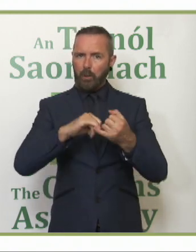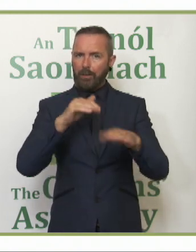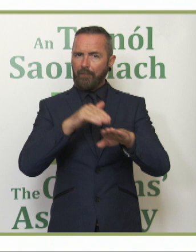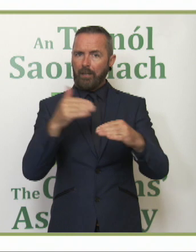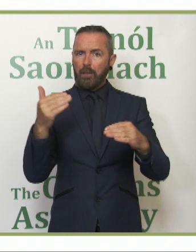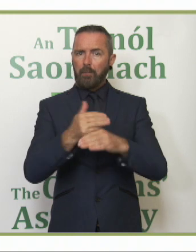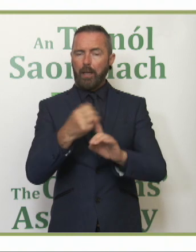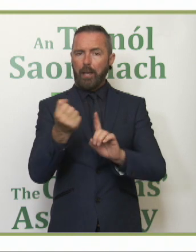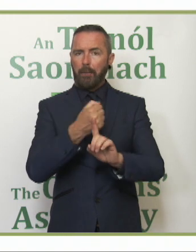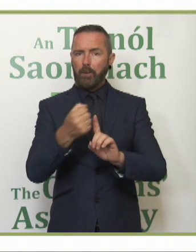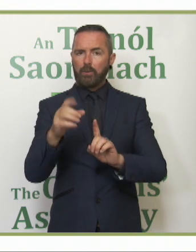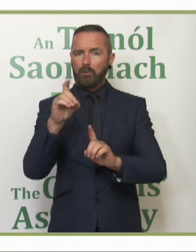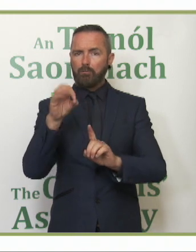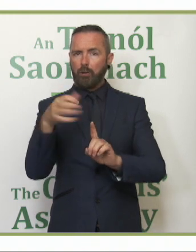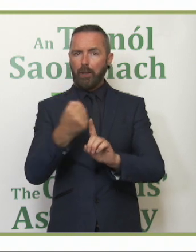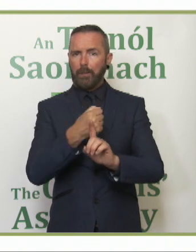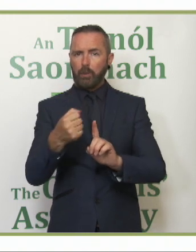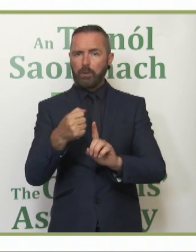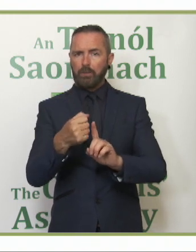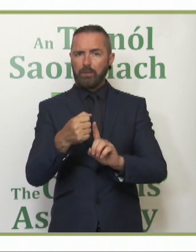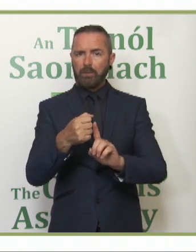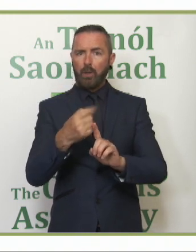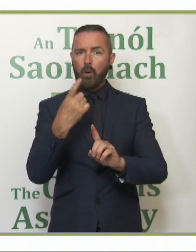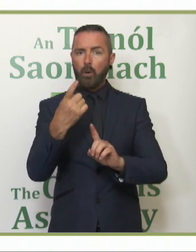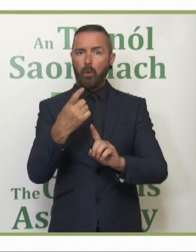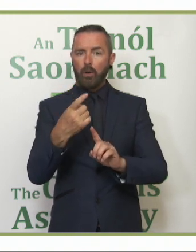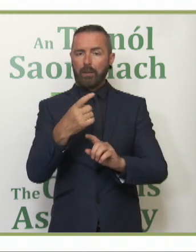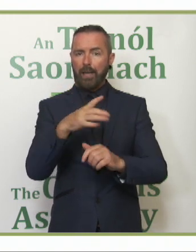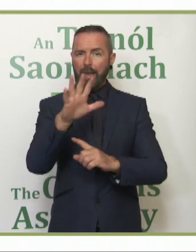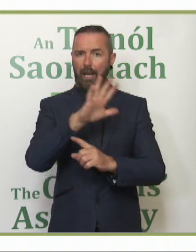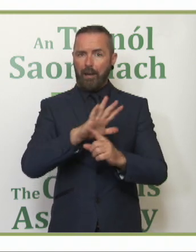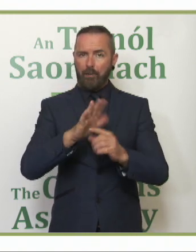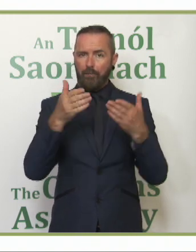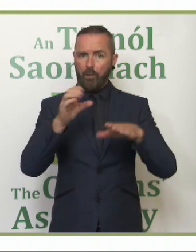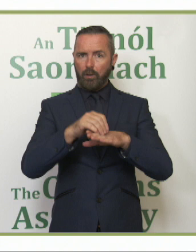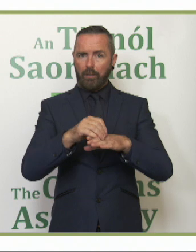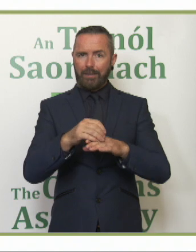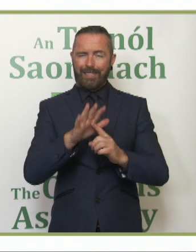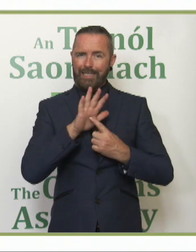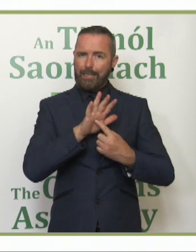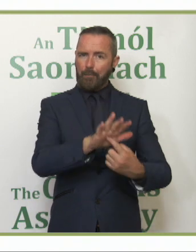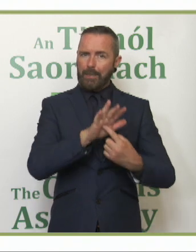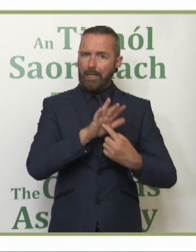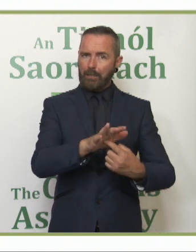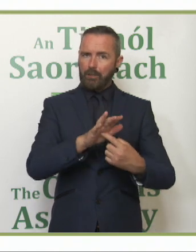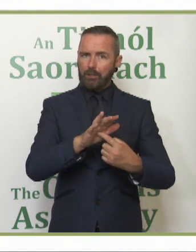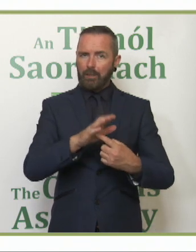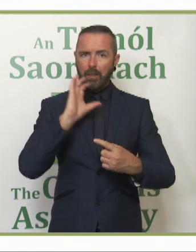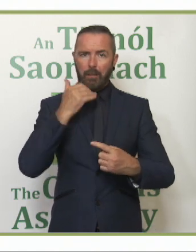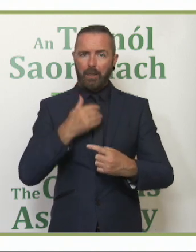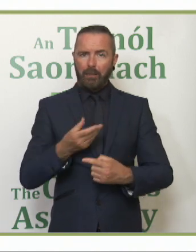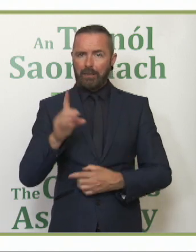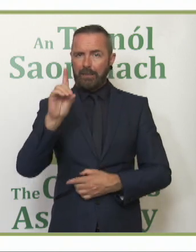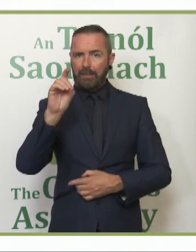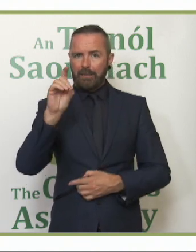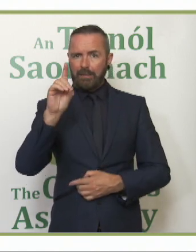One particularly challenging area for us is that of drugs-related intimidation, where drugs deaths are levied against family members. And